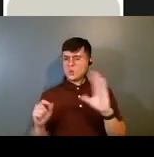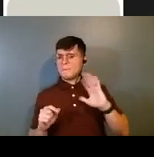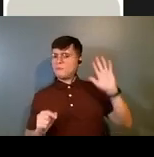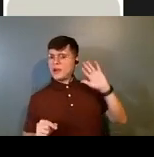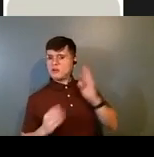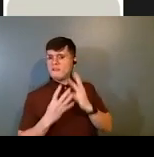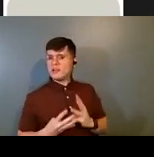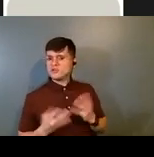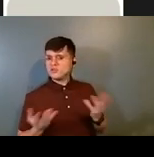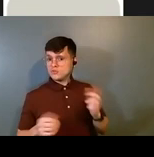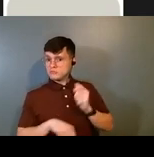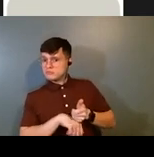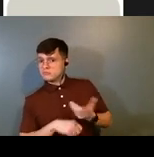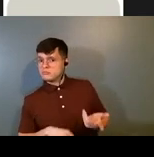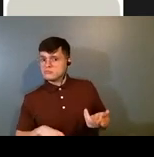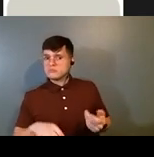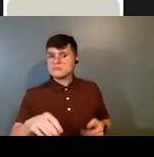state?